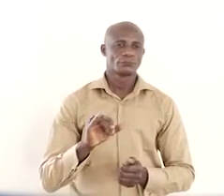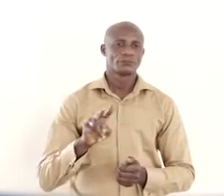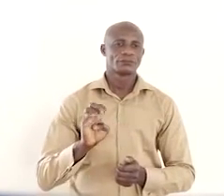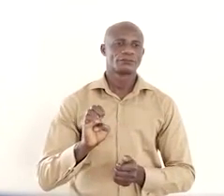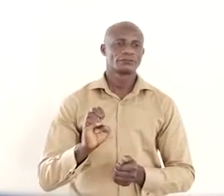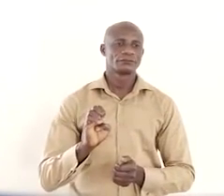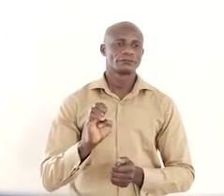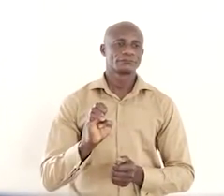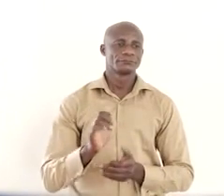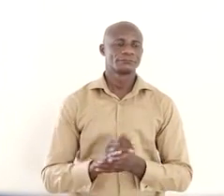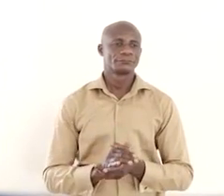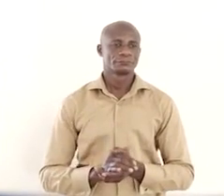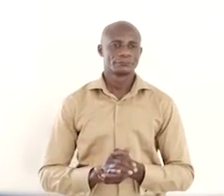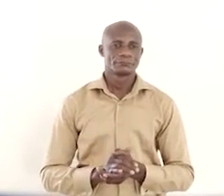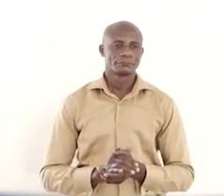announce